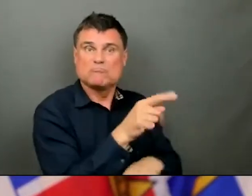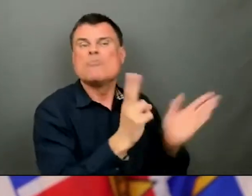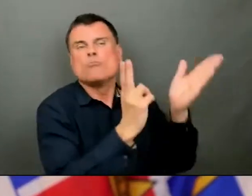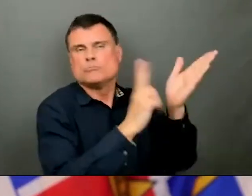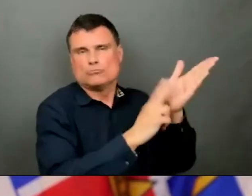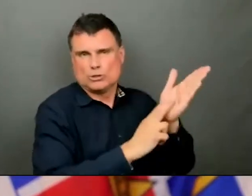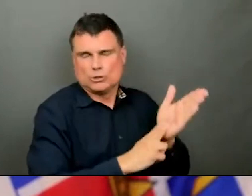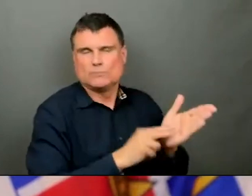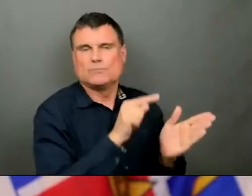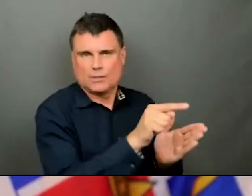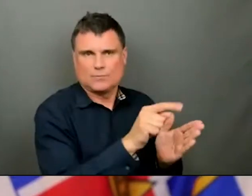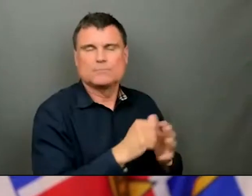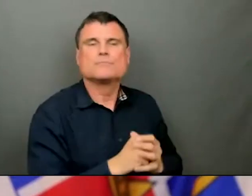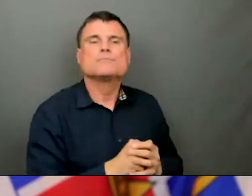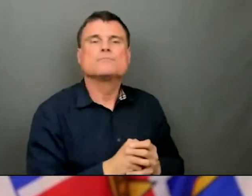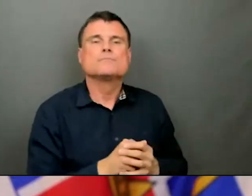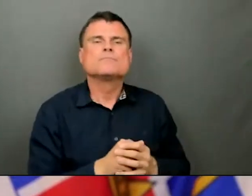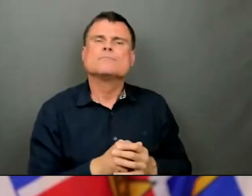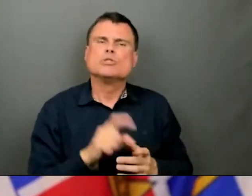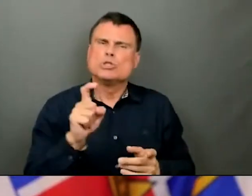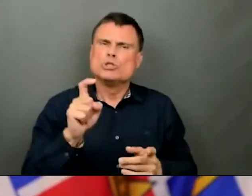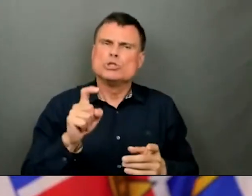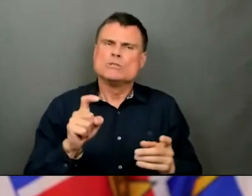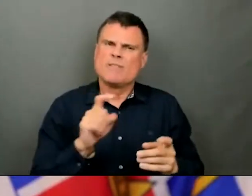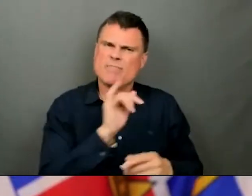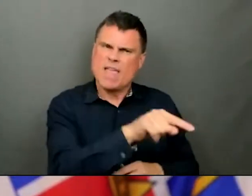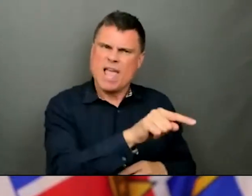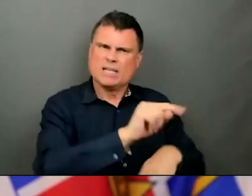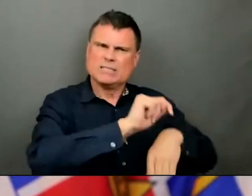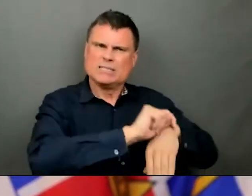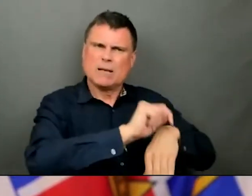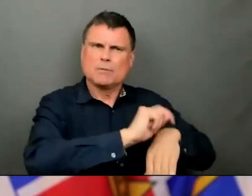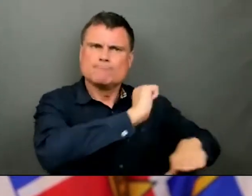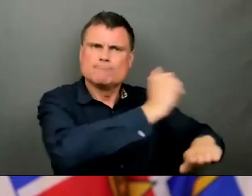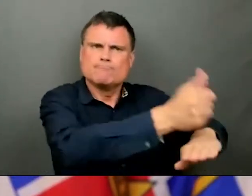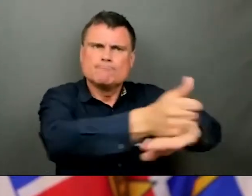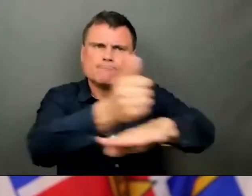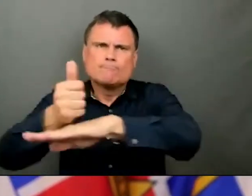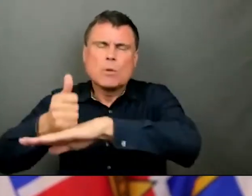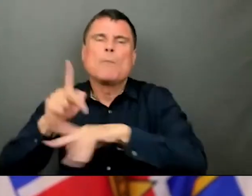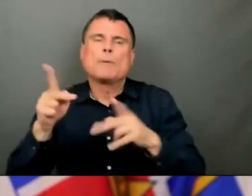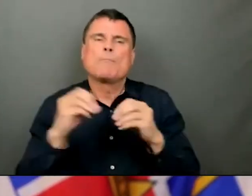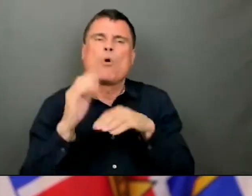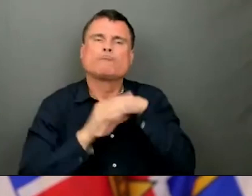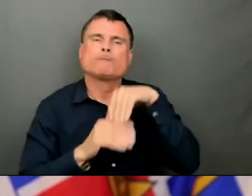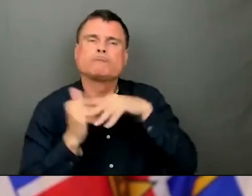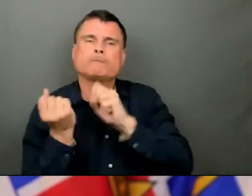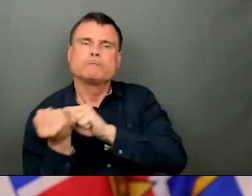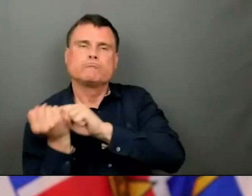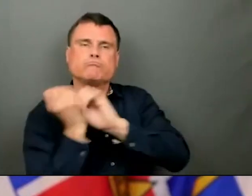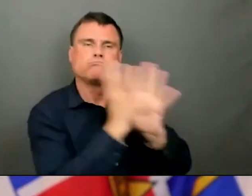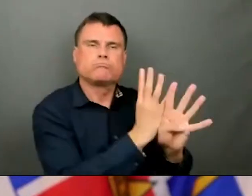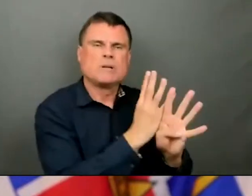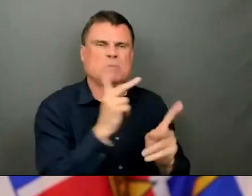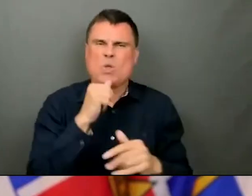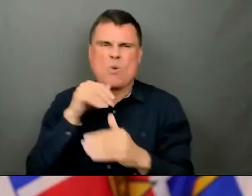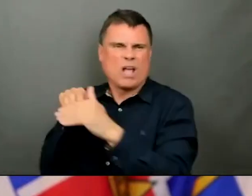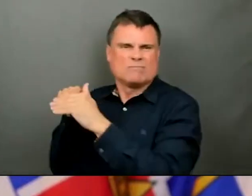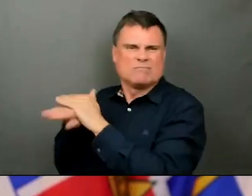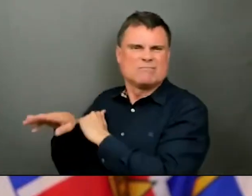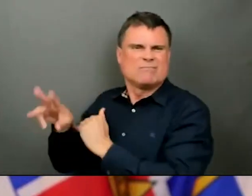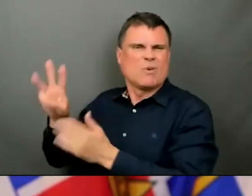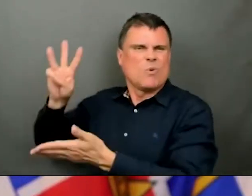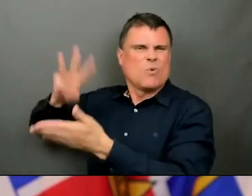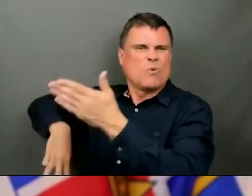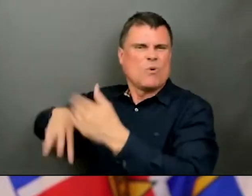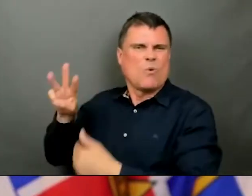are not increasing those type of clinic where people feel more comfortable to go there, they are not rely on other people